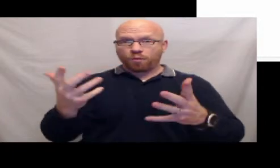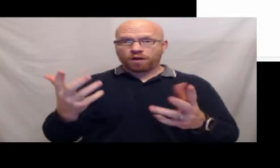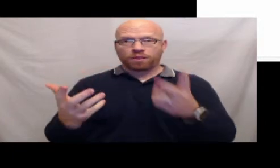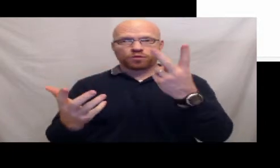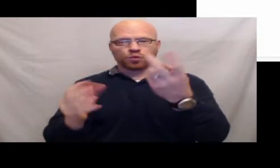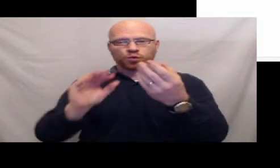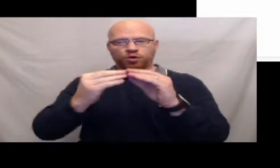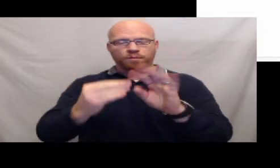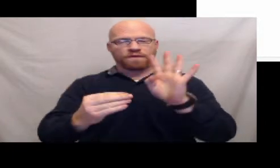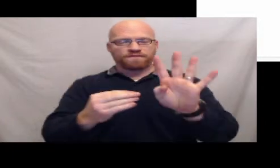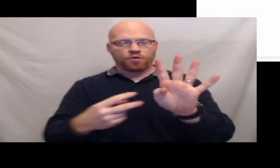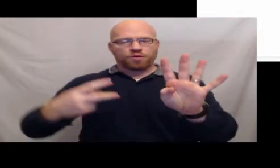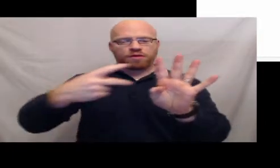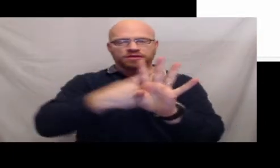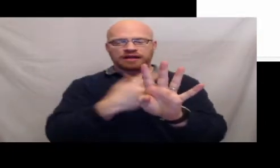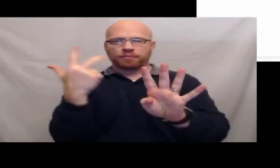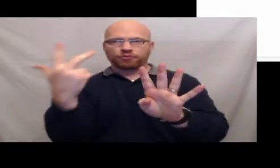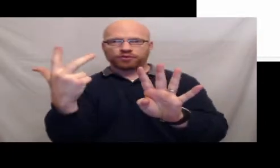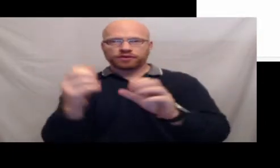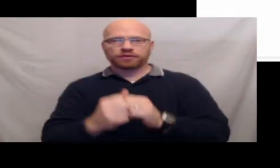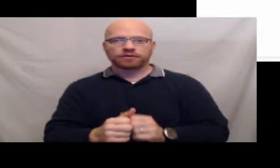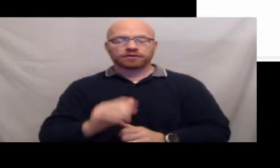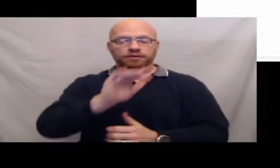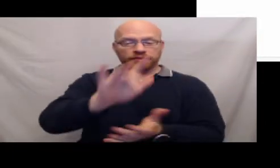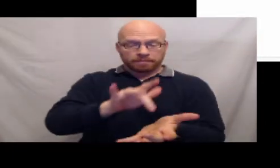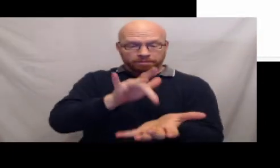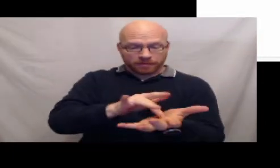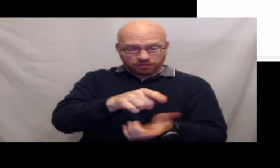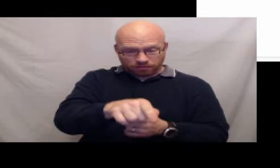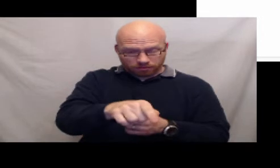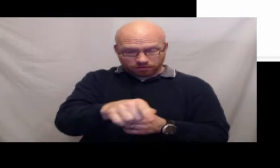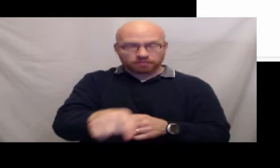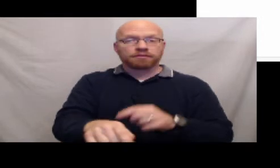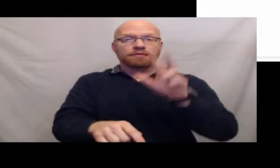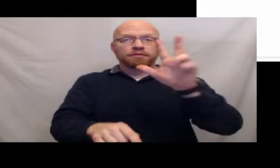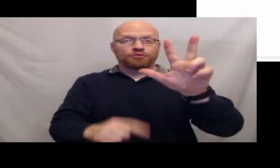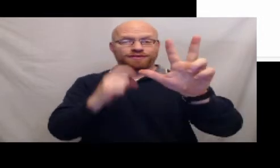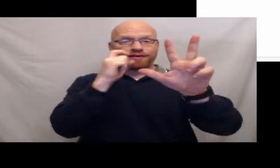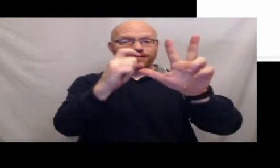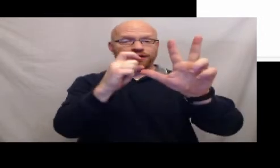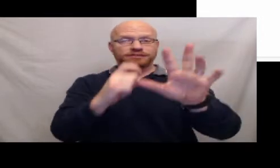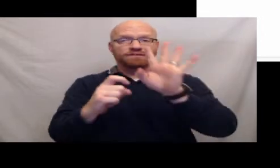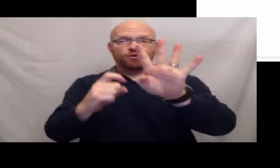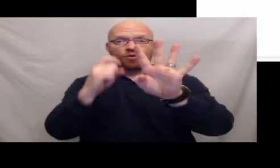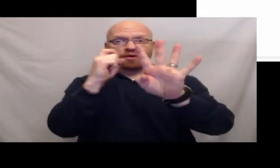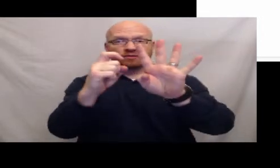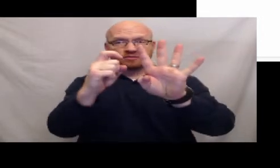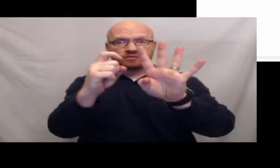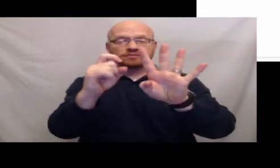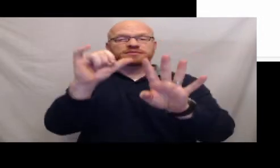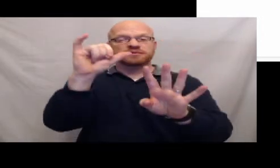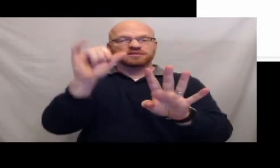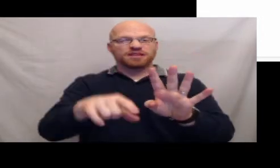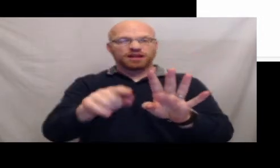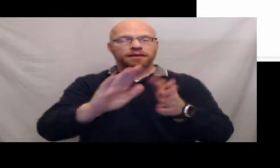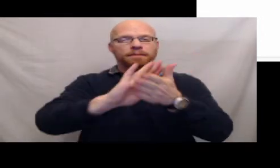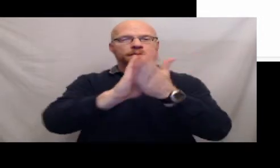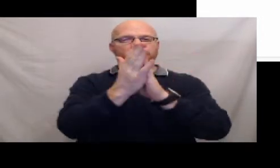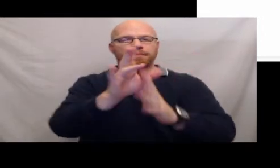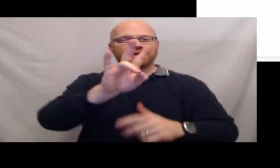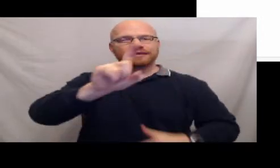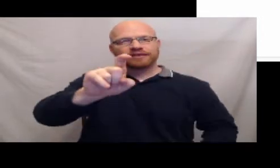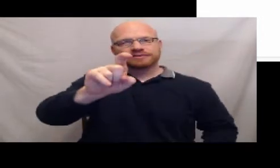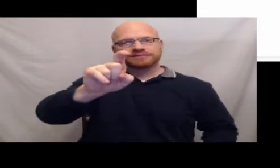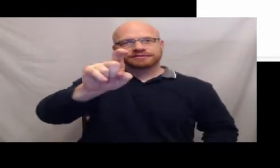the 12 here, that came to be because we multiplied 4 times 3. Now the 7x came